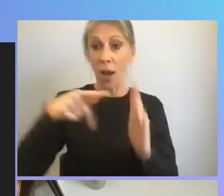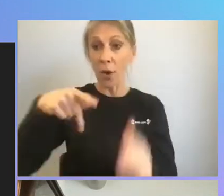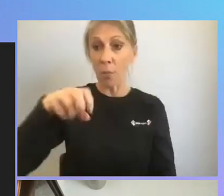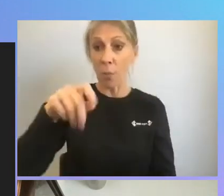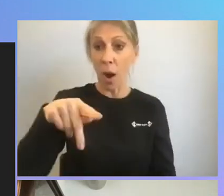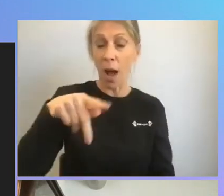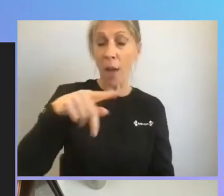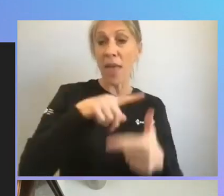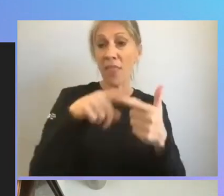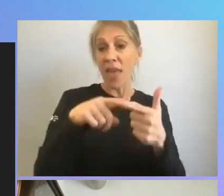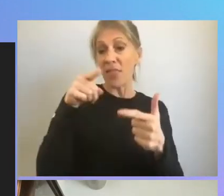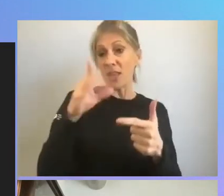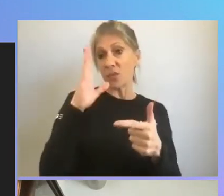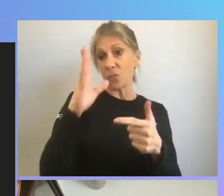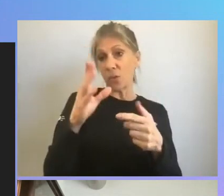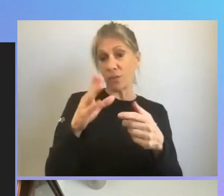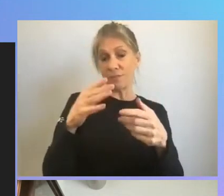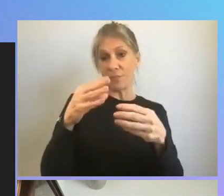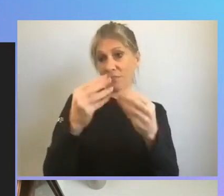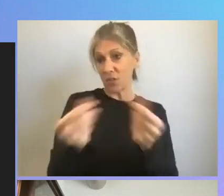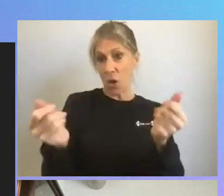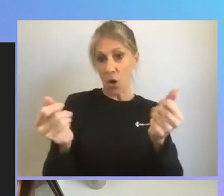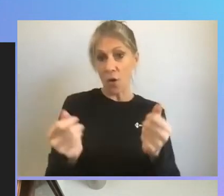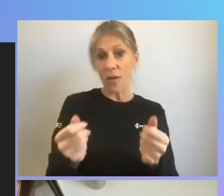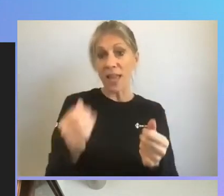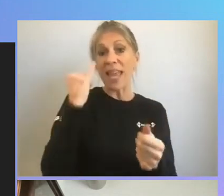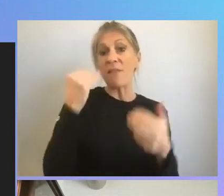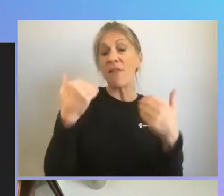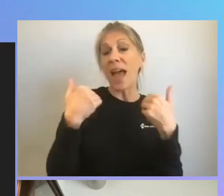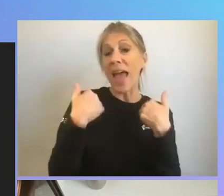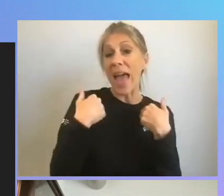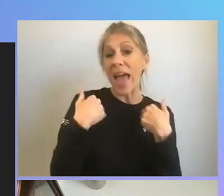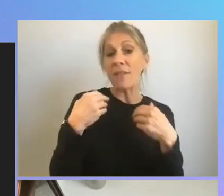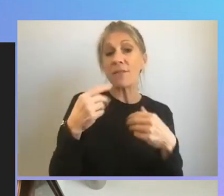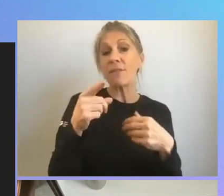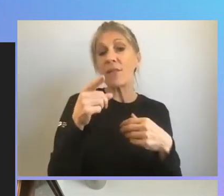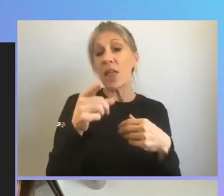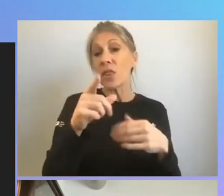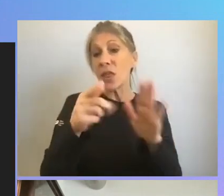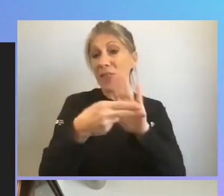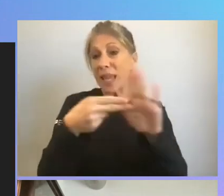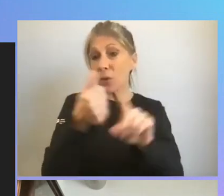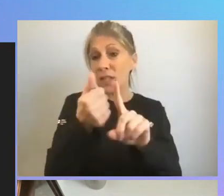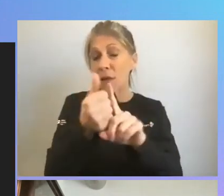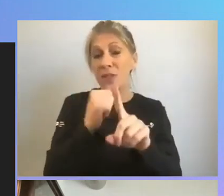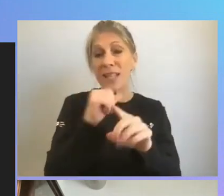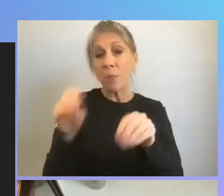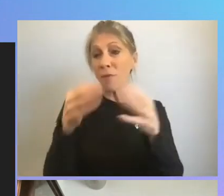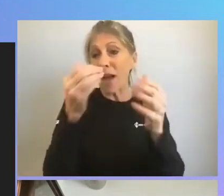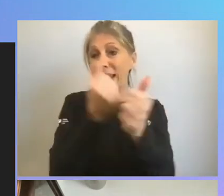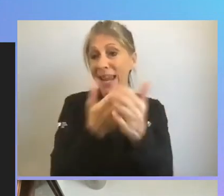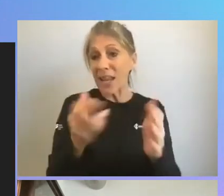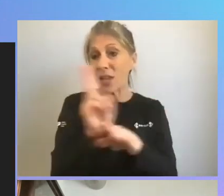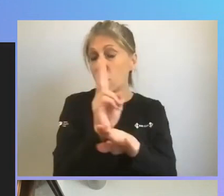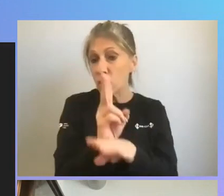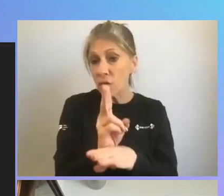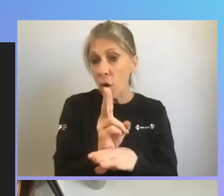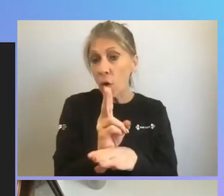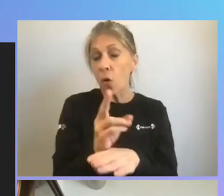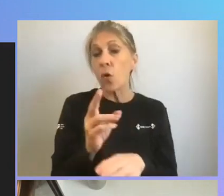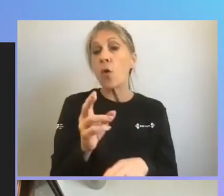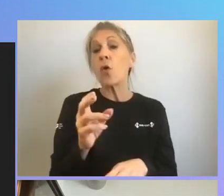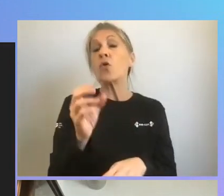will handle this for you. But what if I have a use case where the label itself isn't really providing anything useful? It's just a decorative icon. So we need